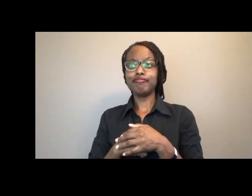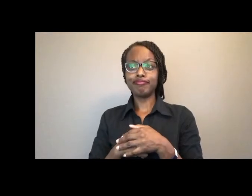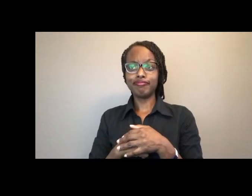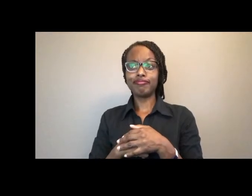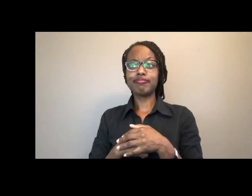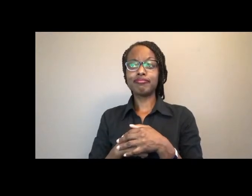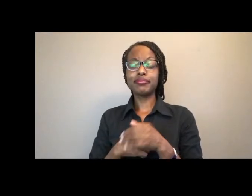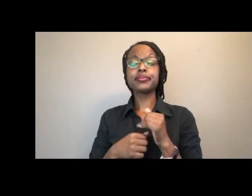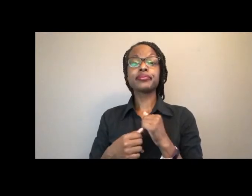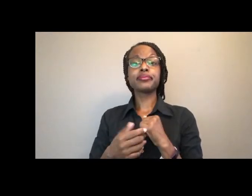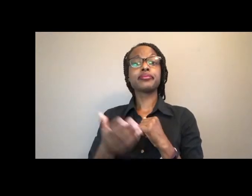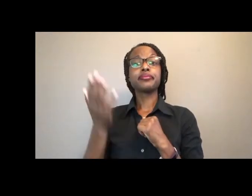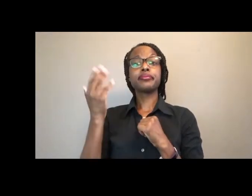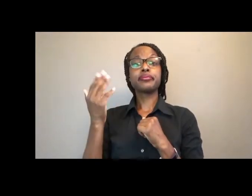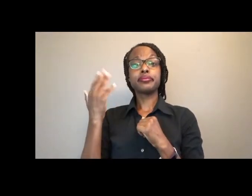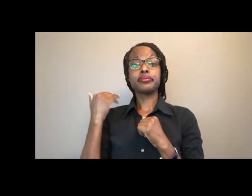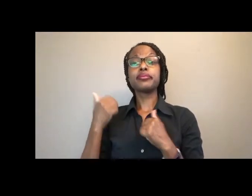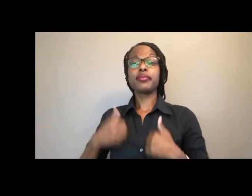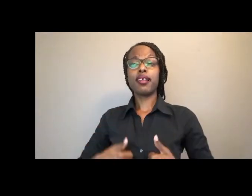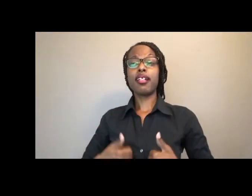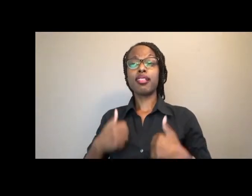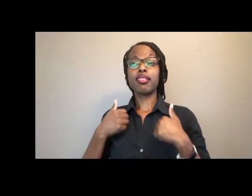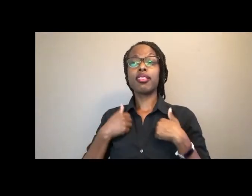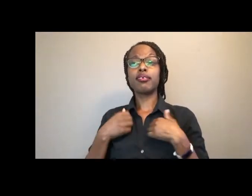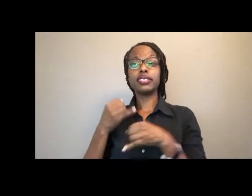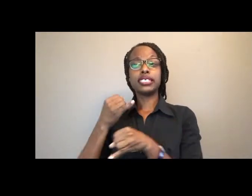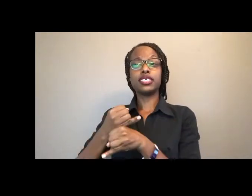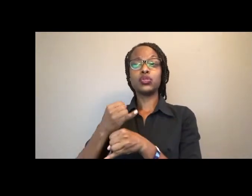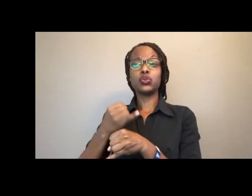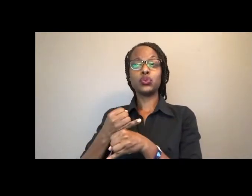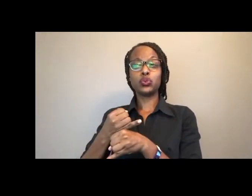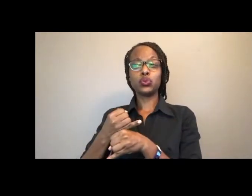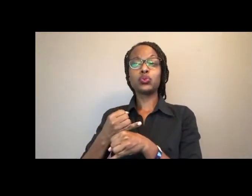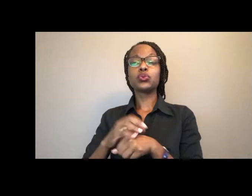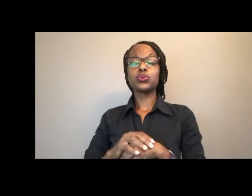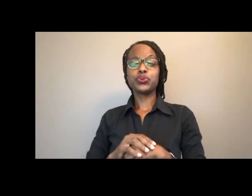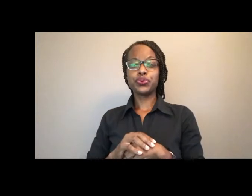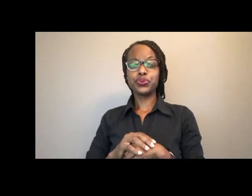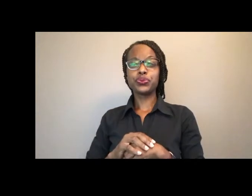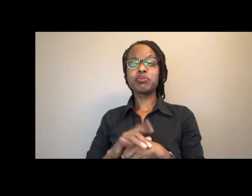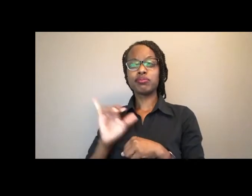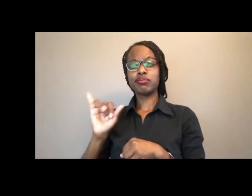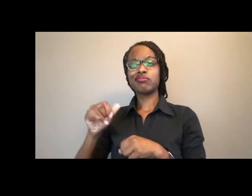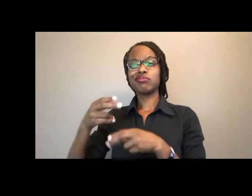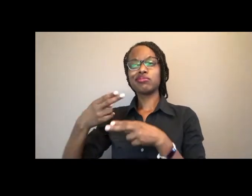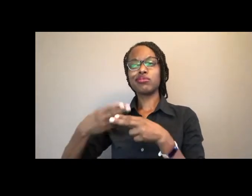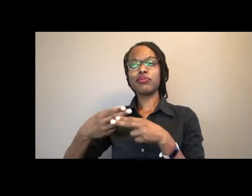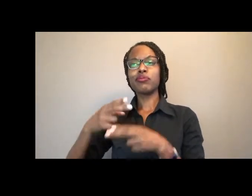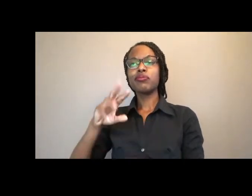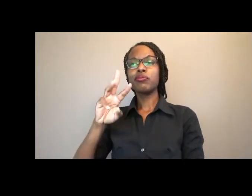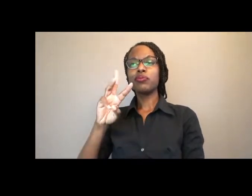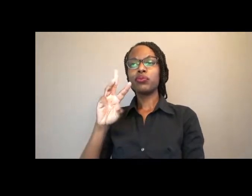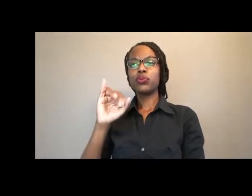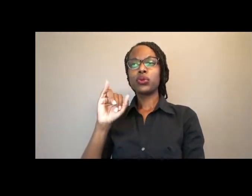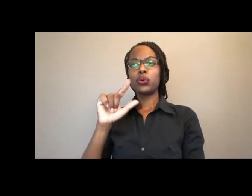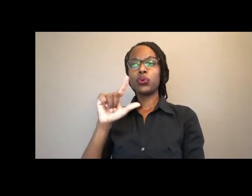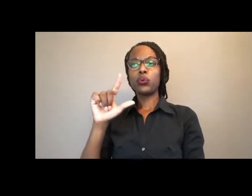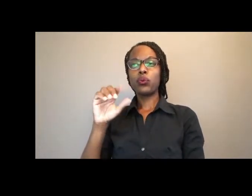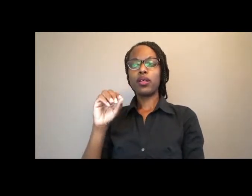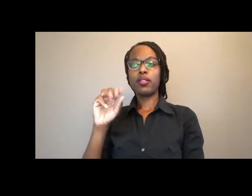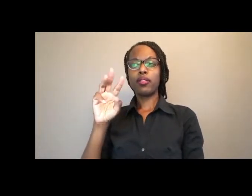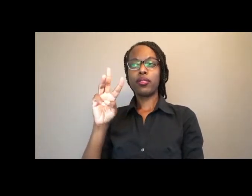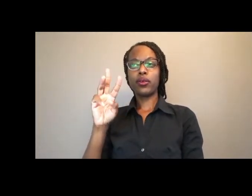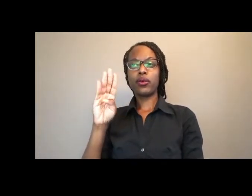I looked at an institute called Wilbur